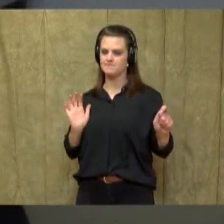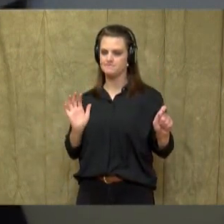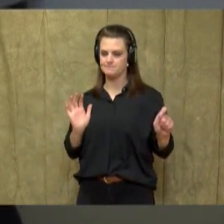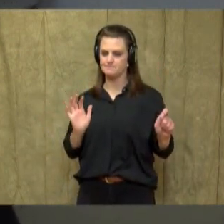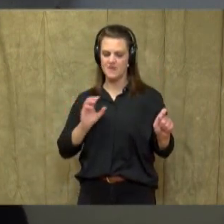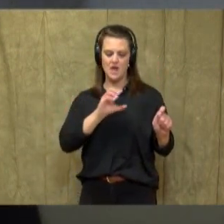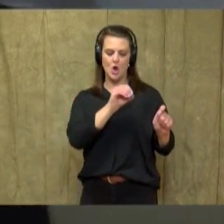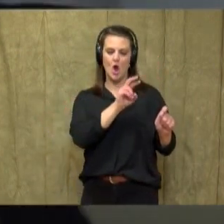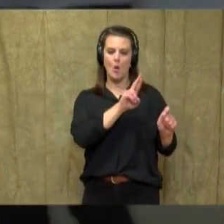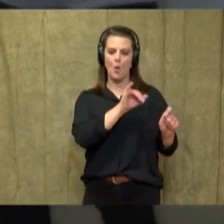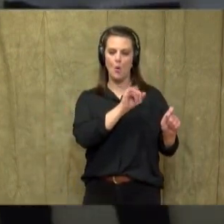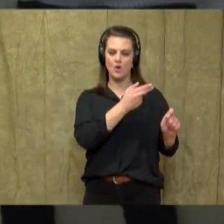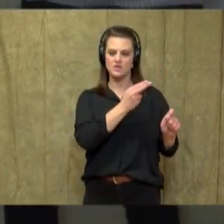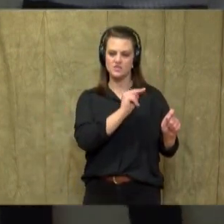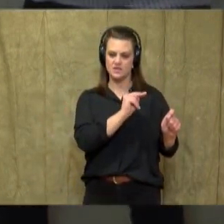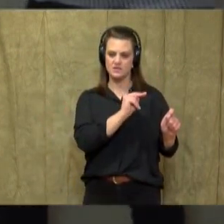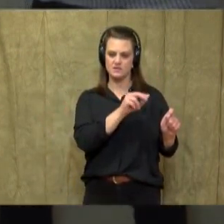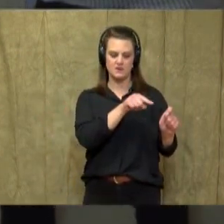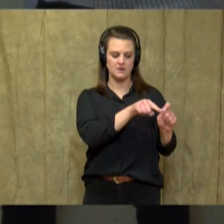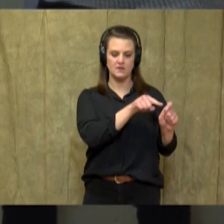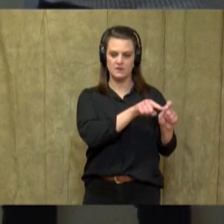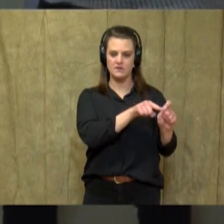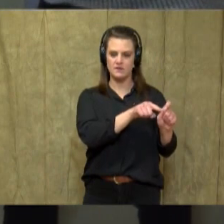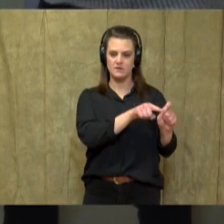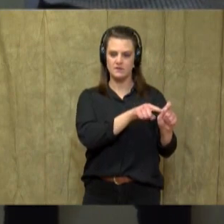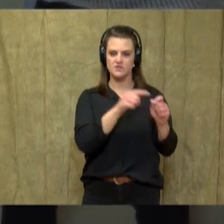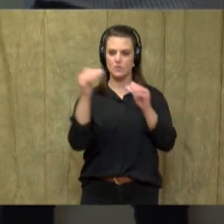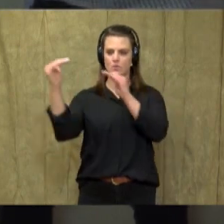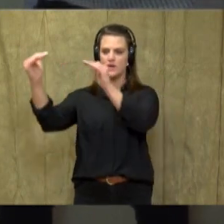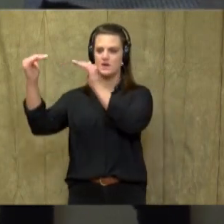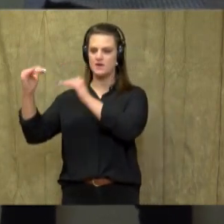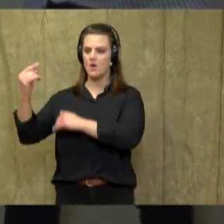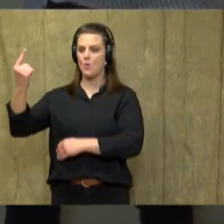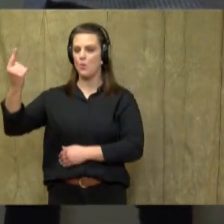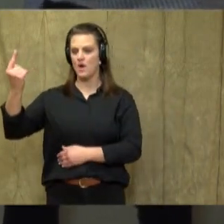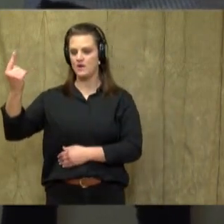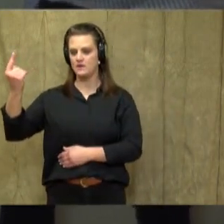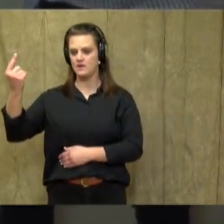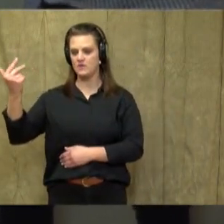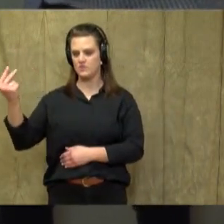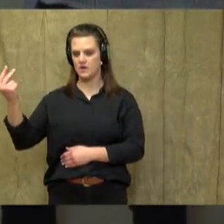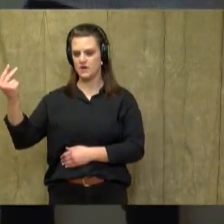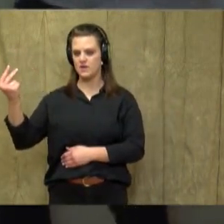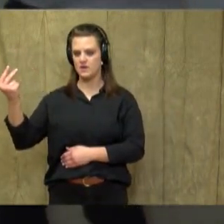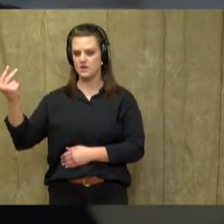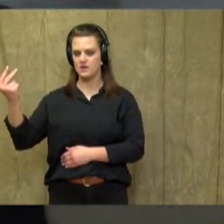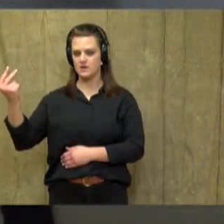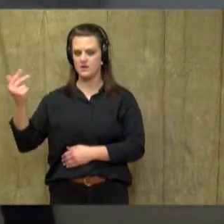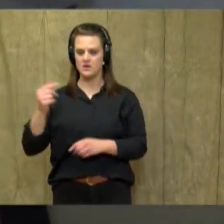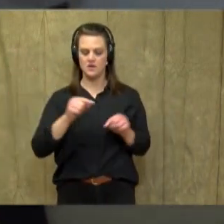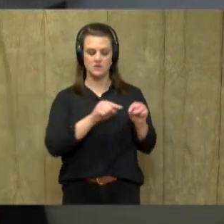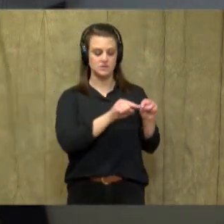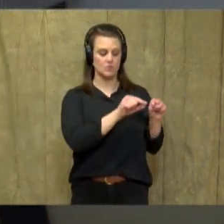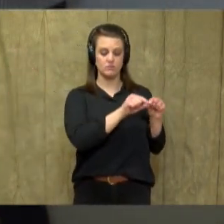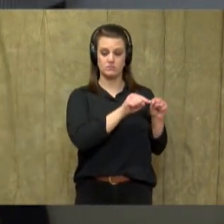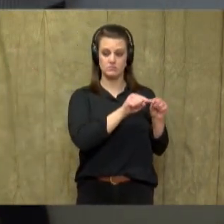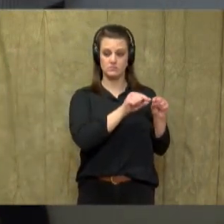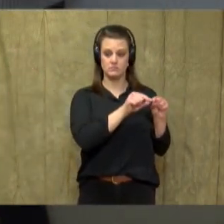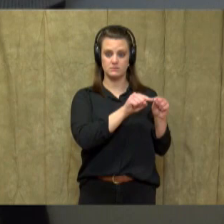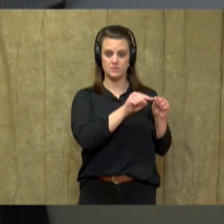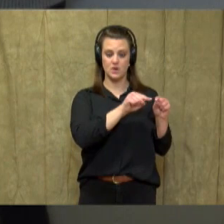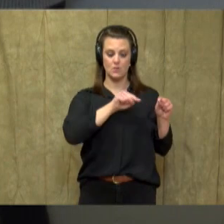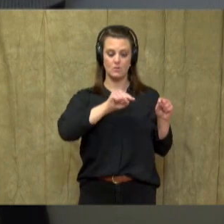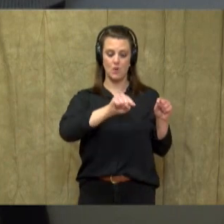go, the origin. Okay, the next ordered pair is 1, 3. From the